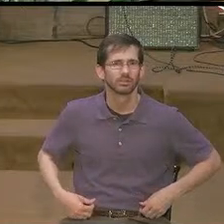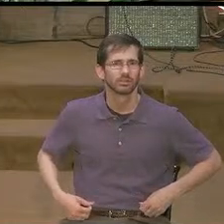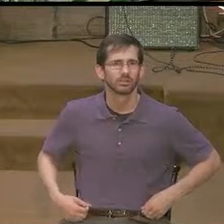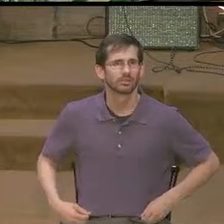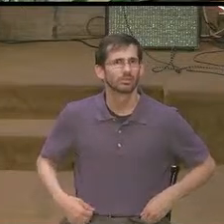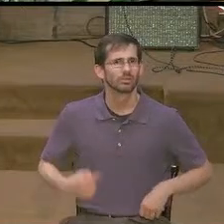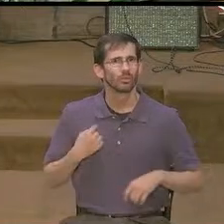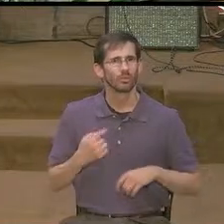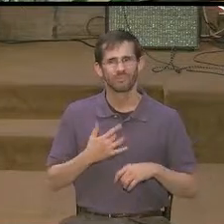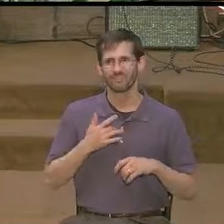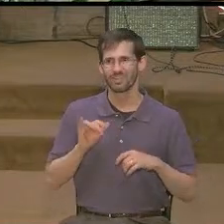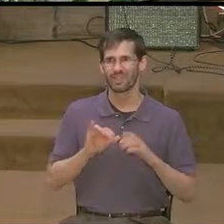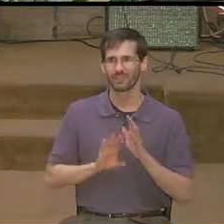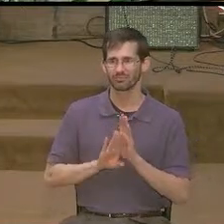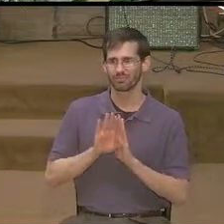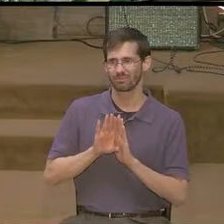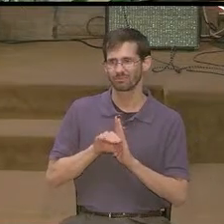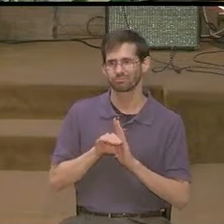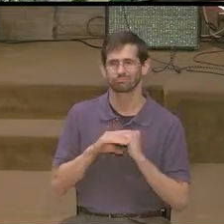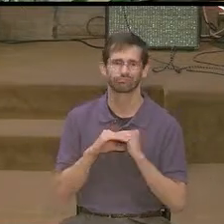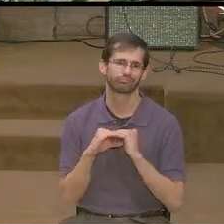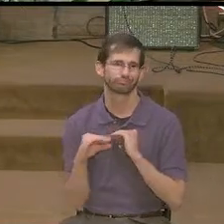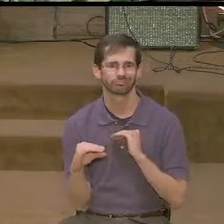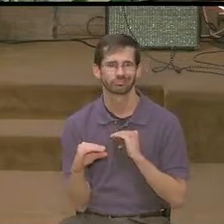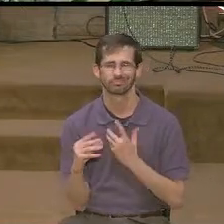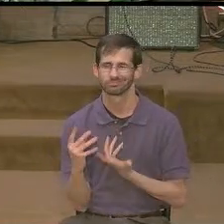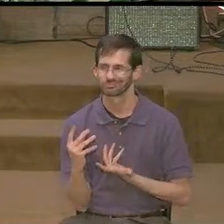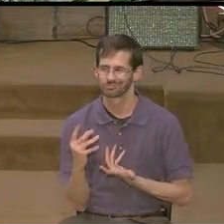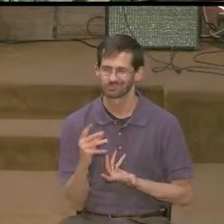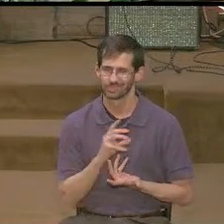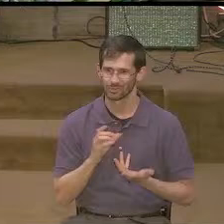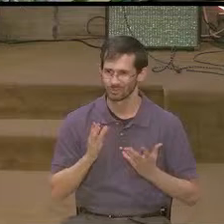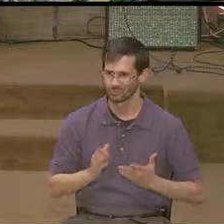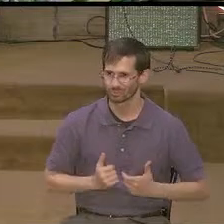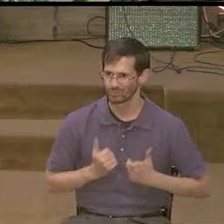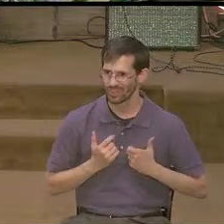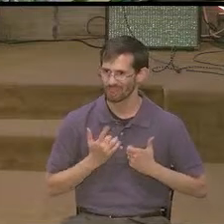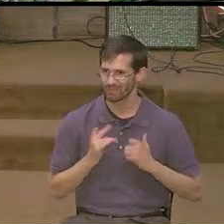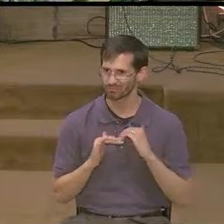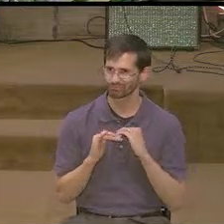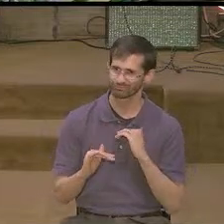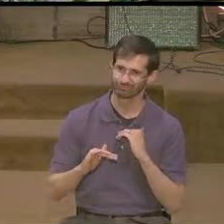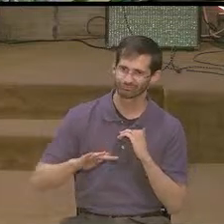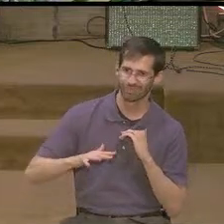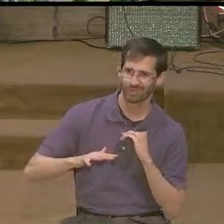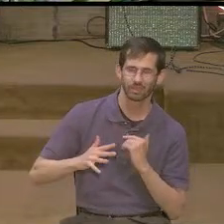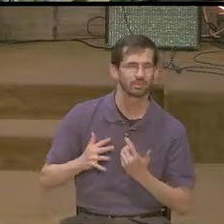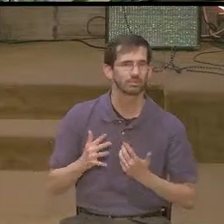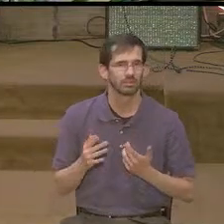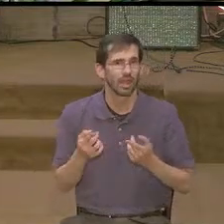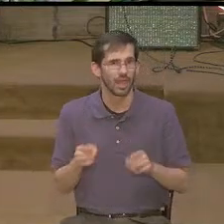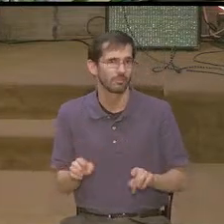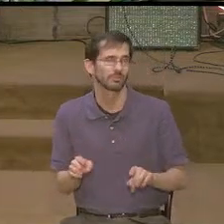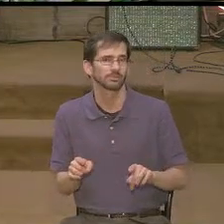Where we feel like, you know, we get meh. You know, your Christianity feels meh. It